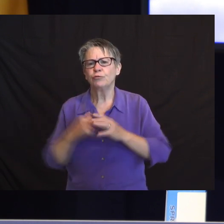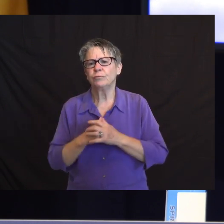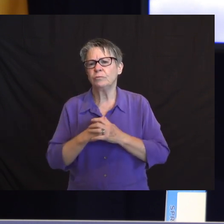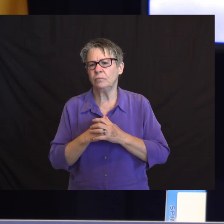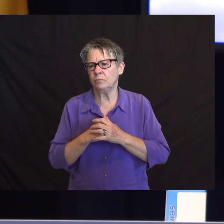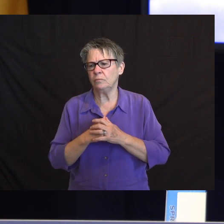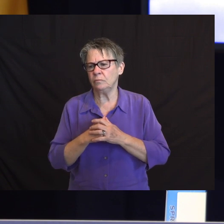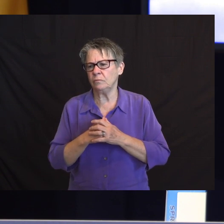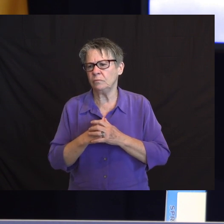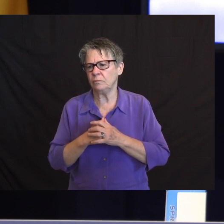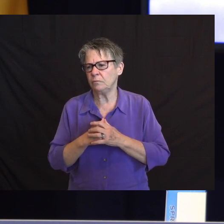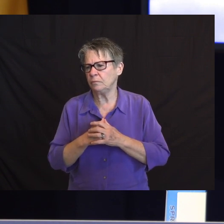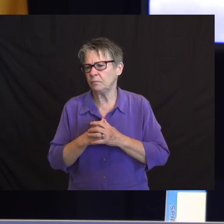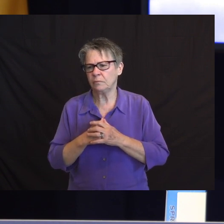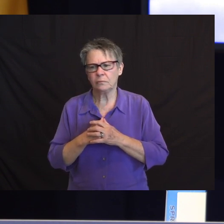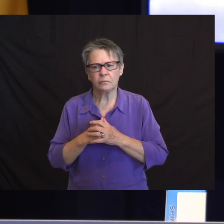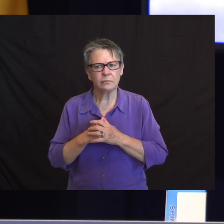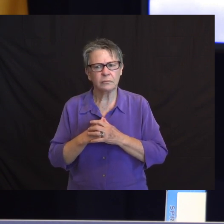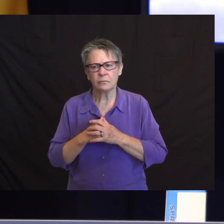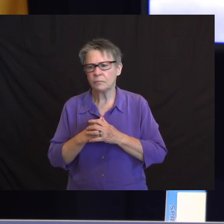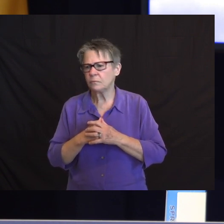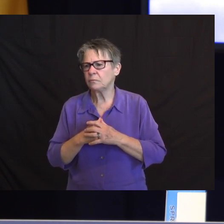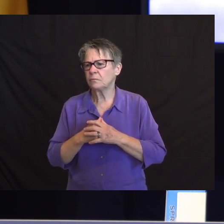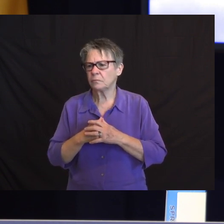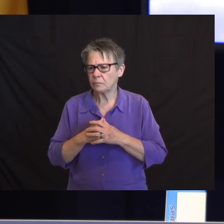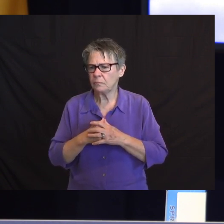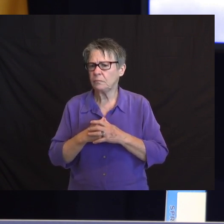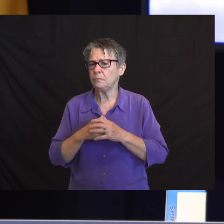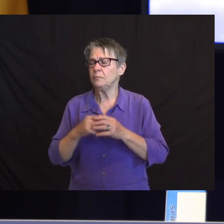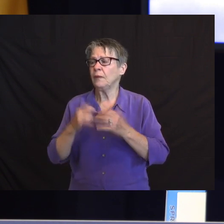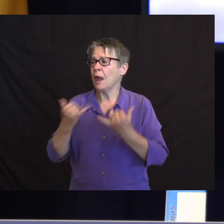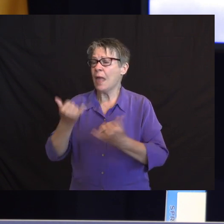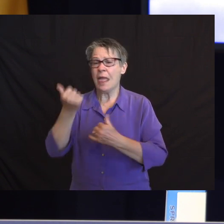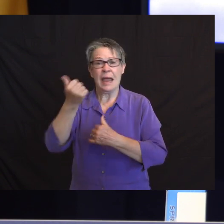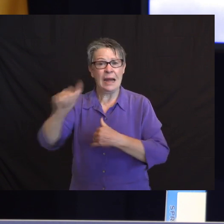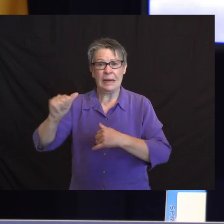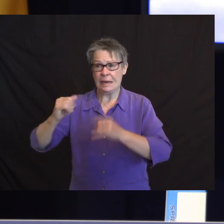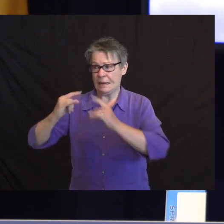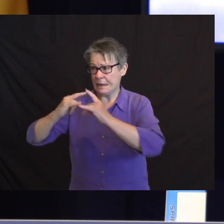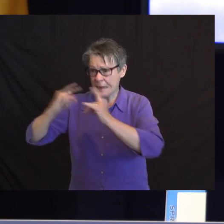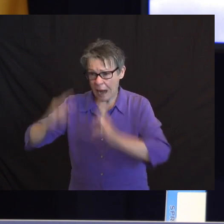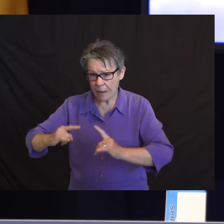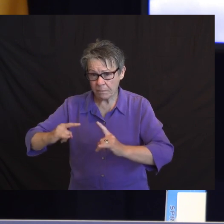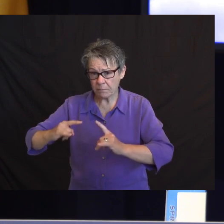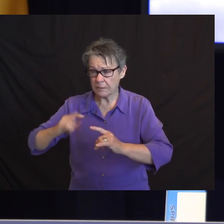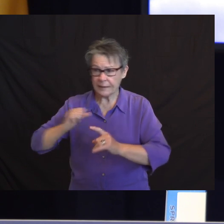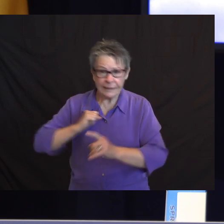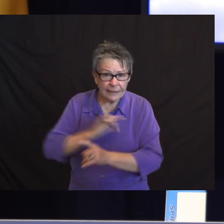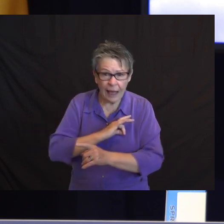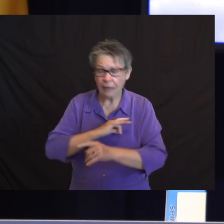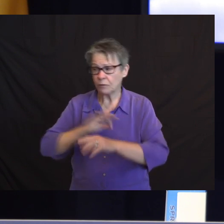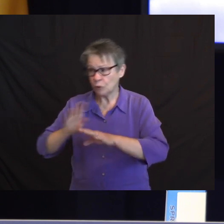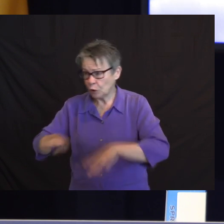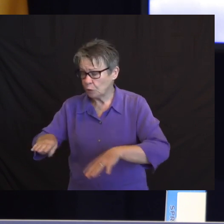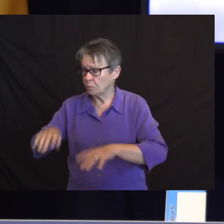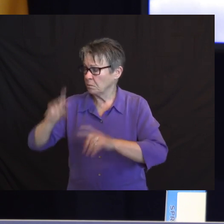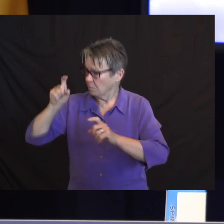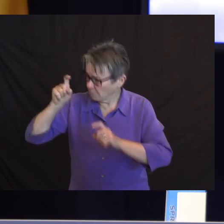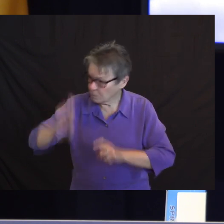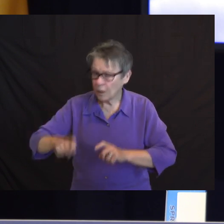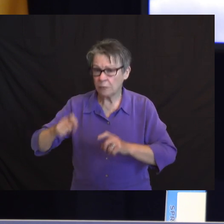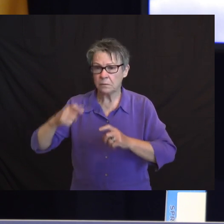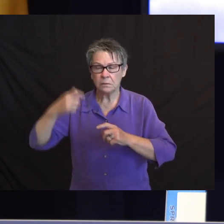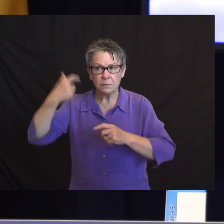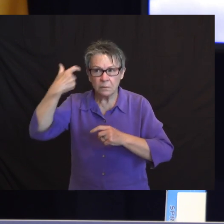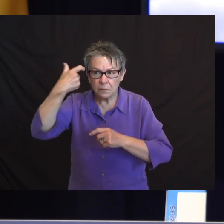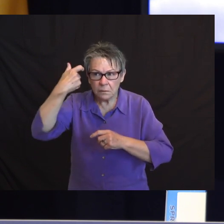in camp programming. Persons that have a fever or other signs of illness must not be admitted to the camp. Campers and staff